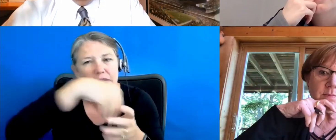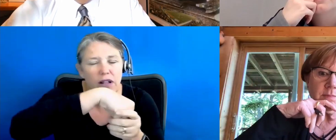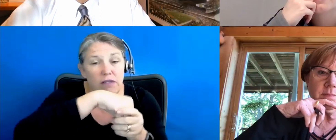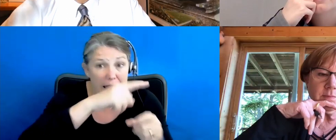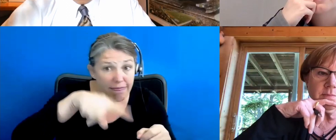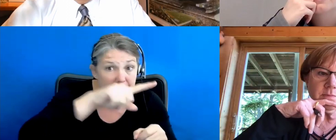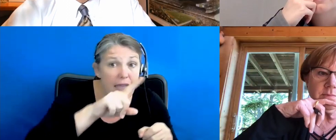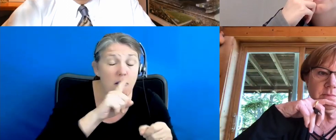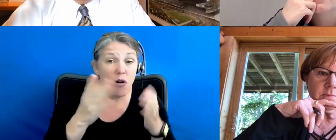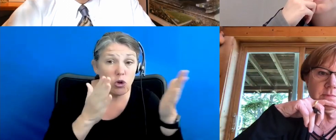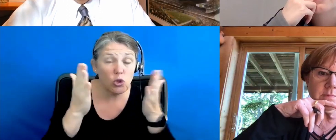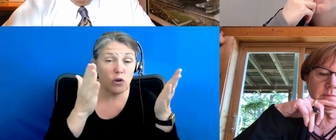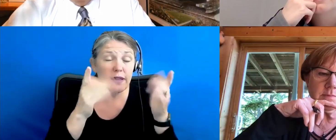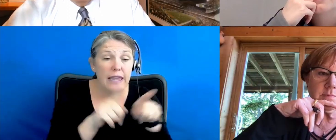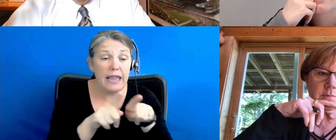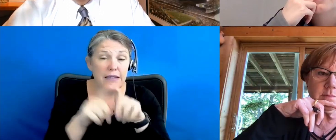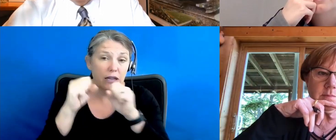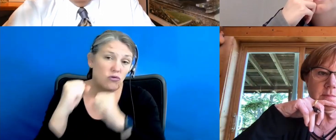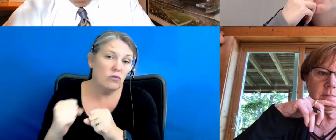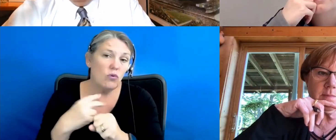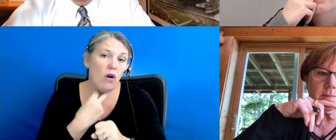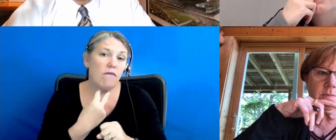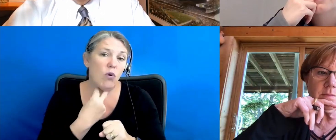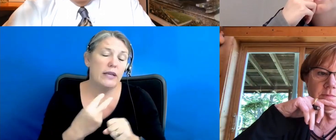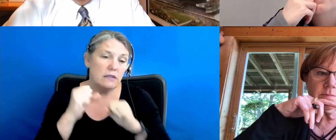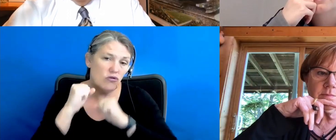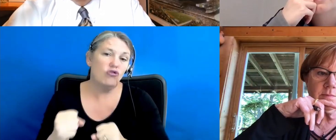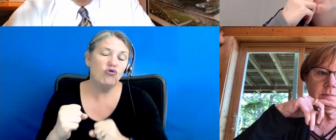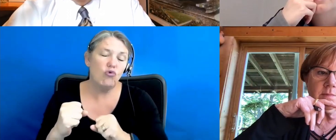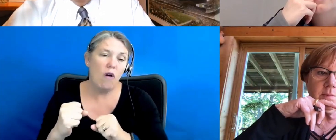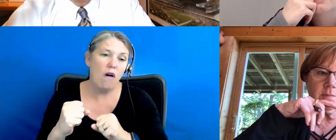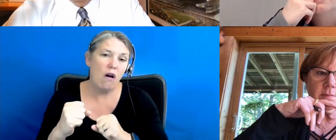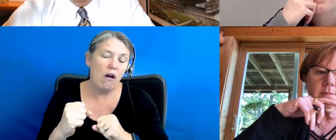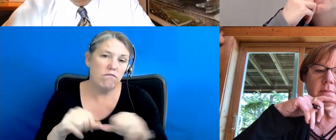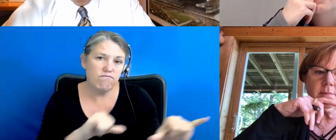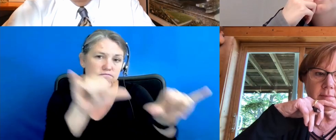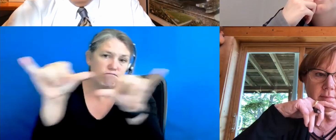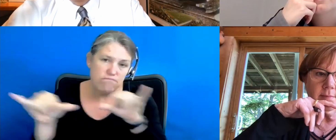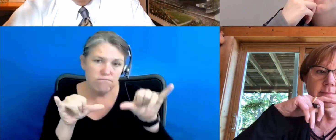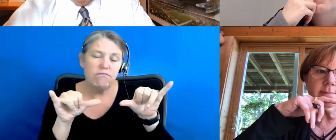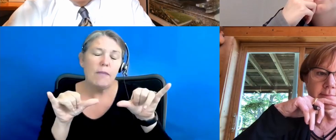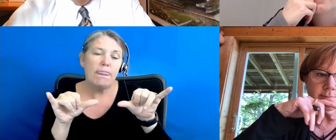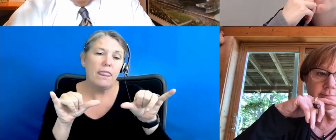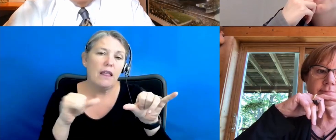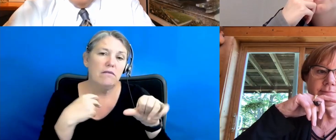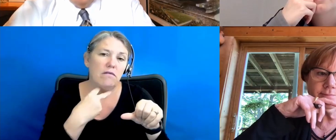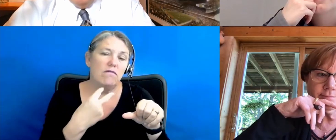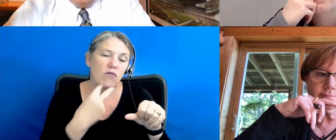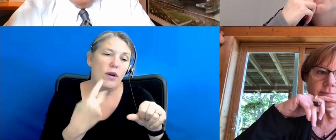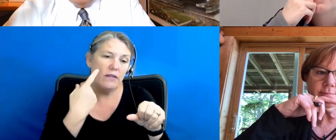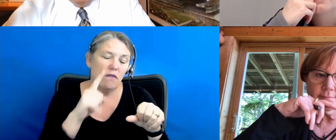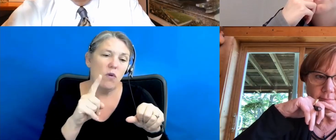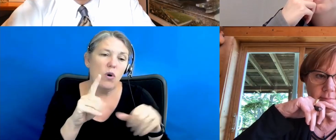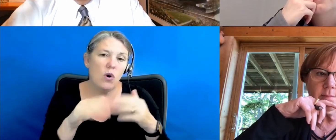serving as a strong voice and strong consolidated voice for all organizations and all people